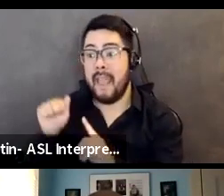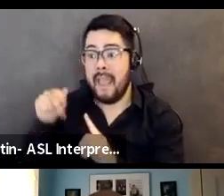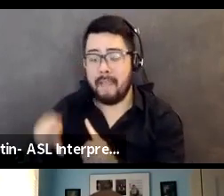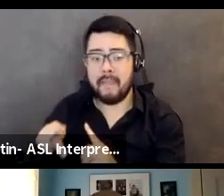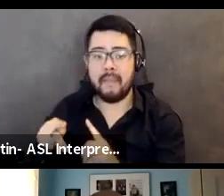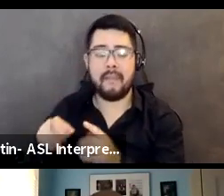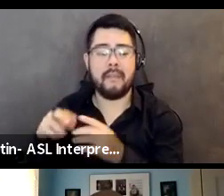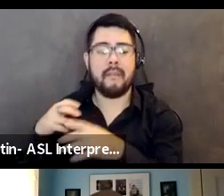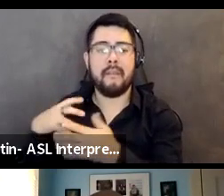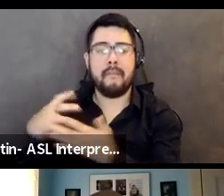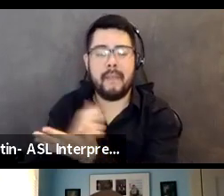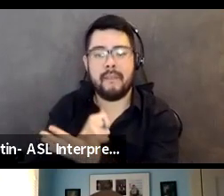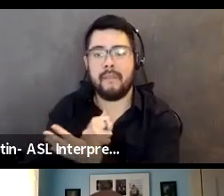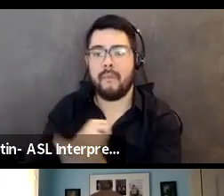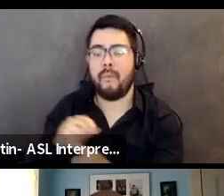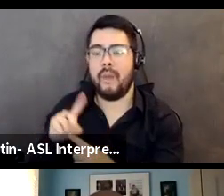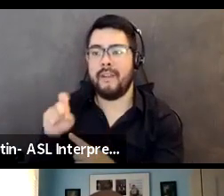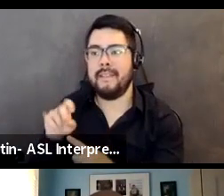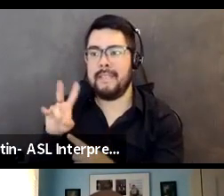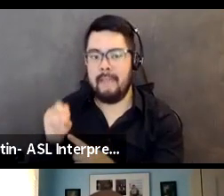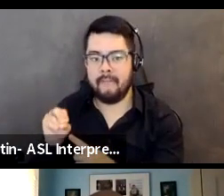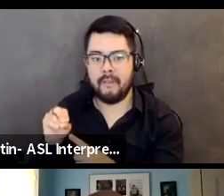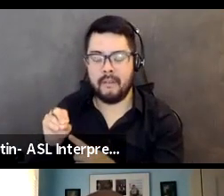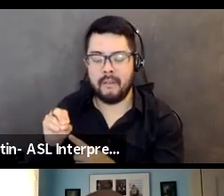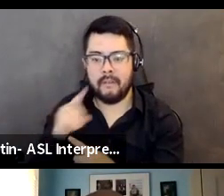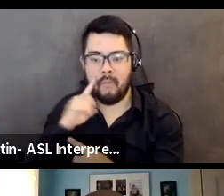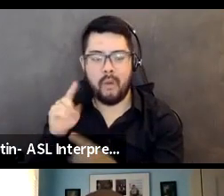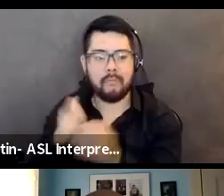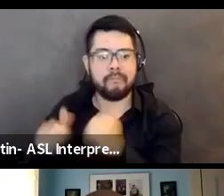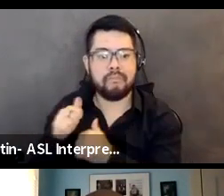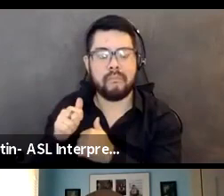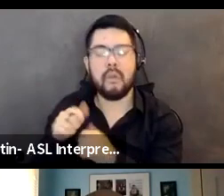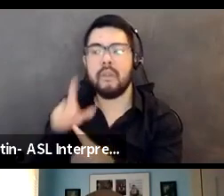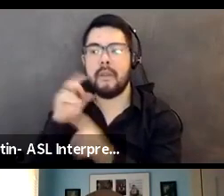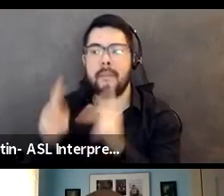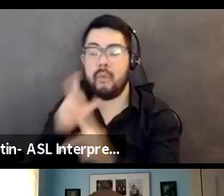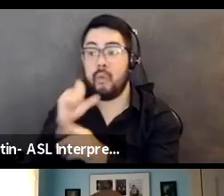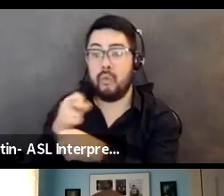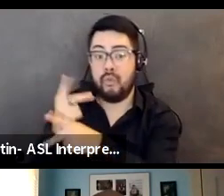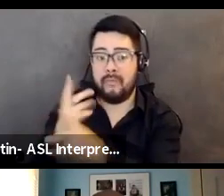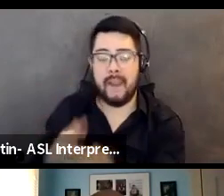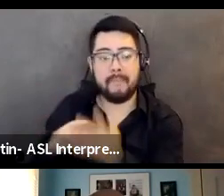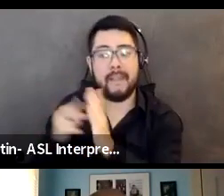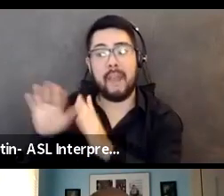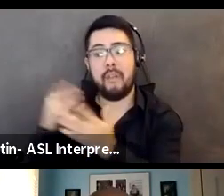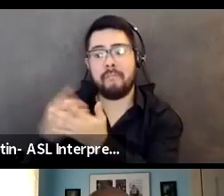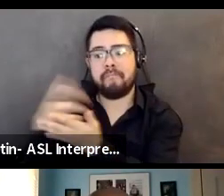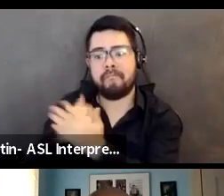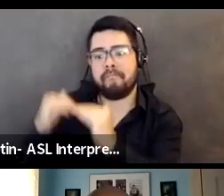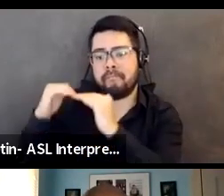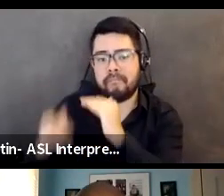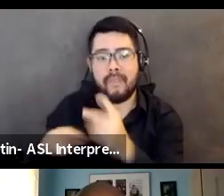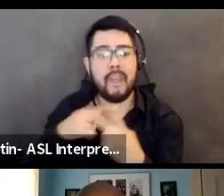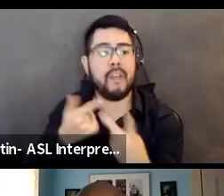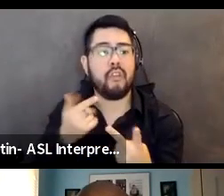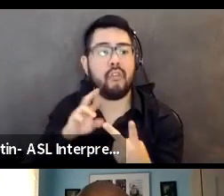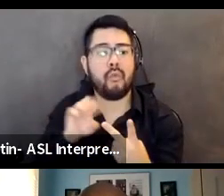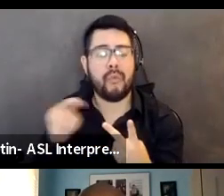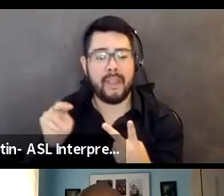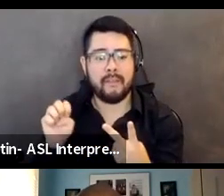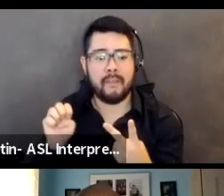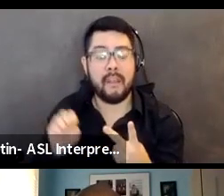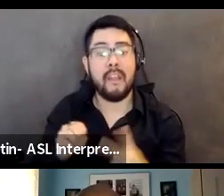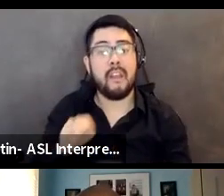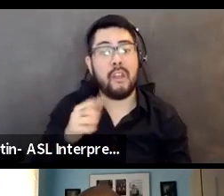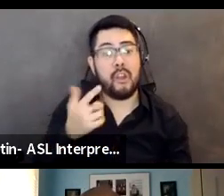of the 202 staff people he supervises he or she supervisors at green their ap makes less than 20 of the